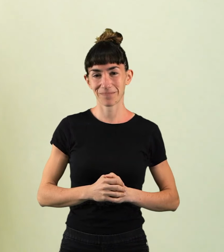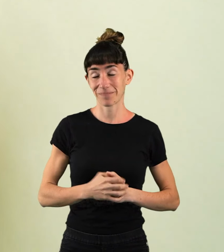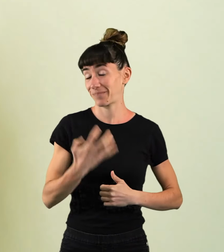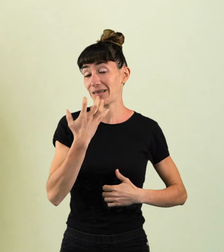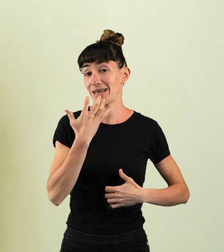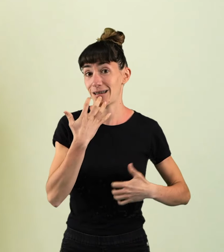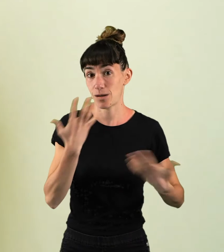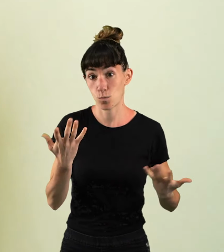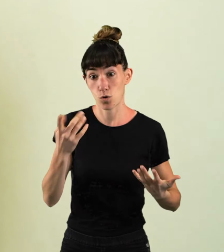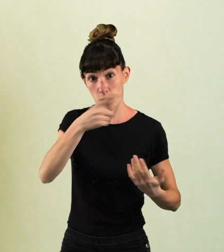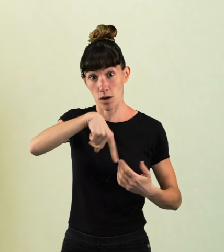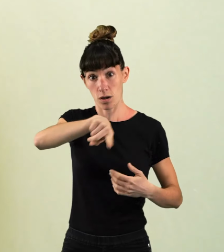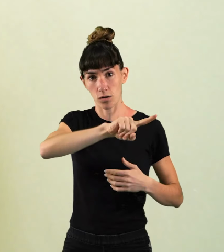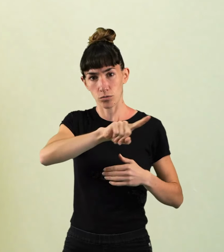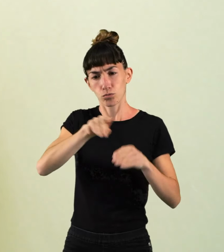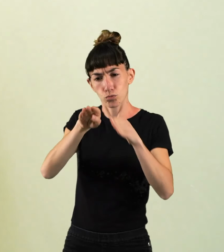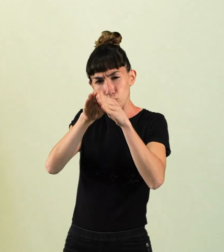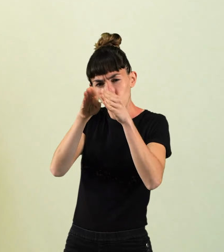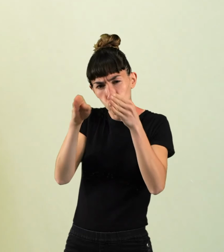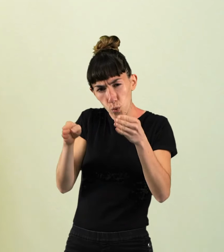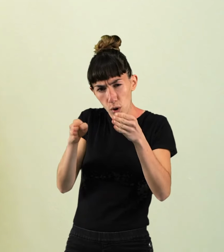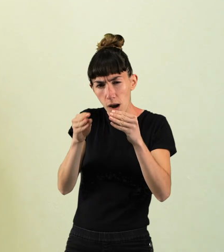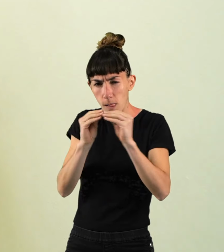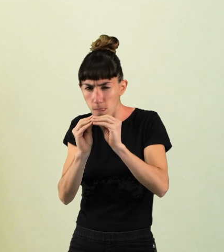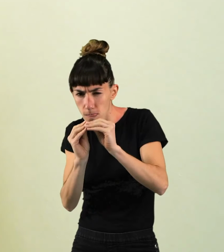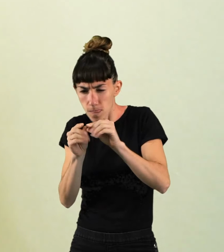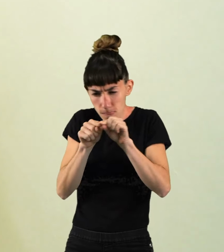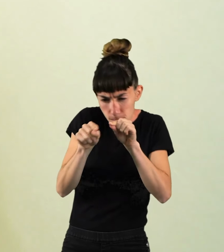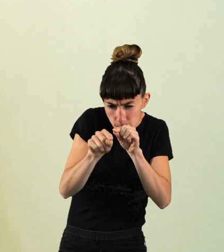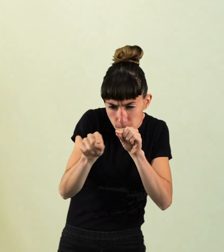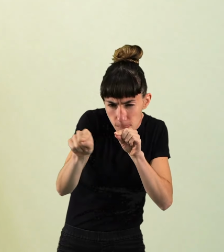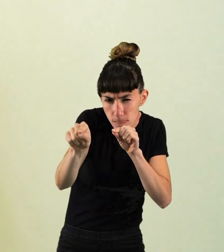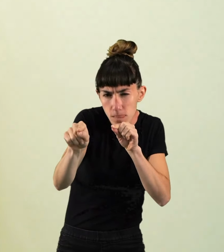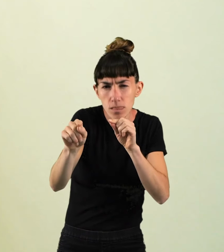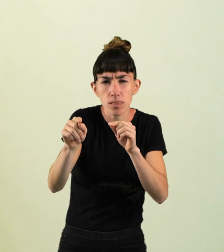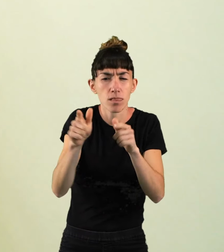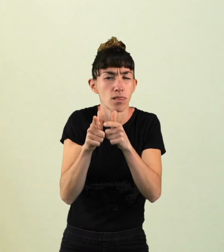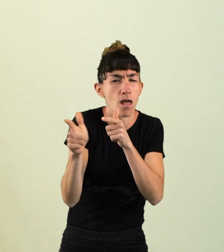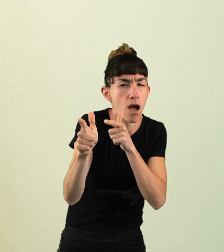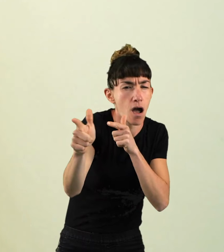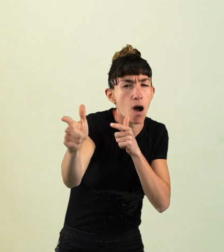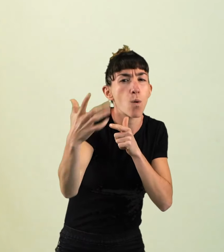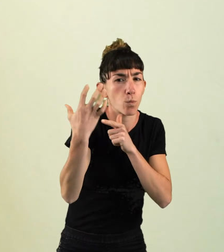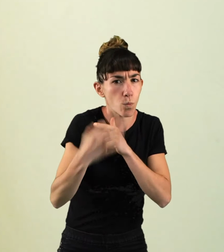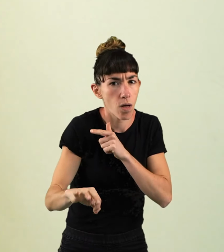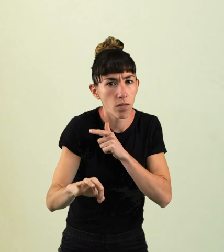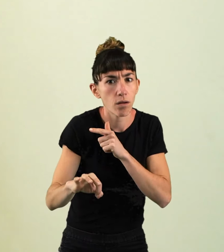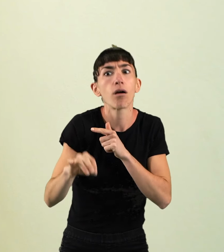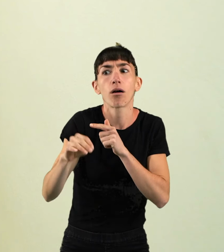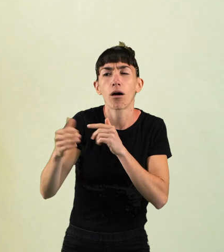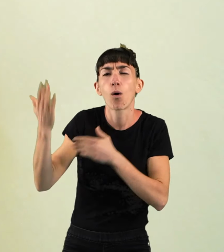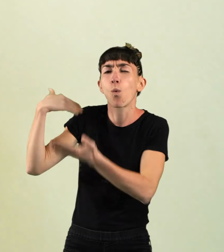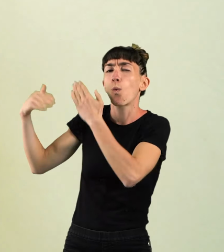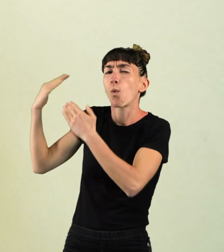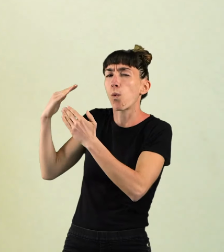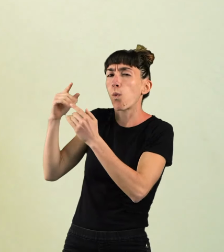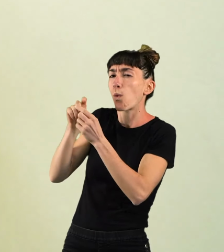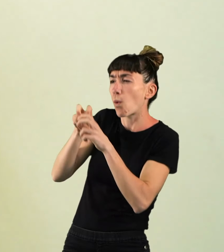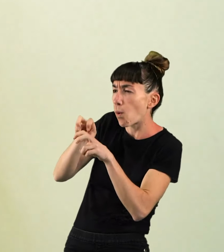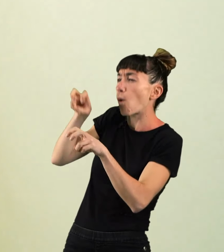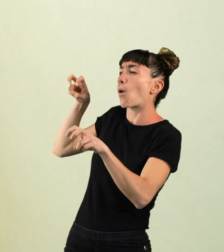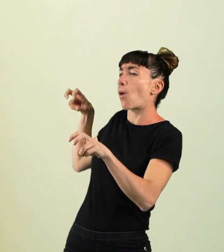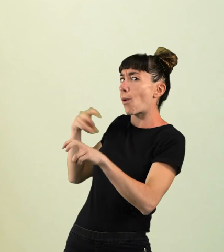For example, building tunnels that reach distant places and also